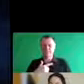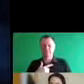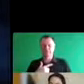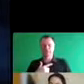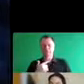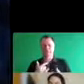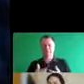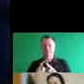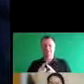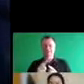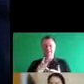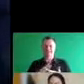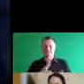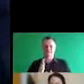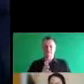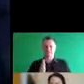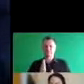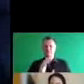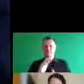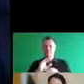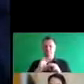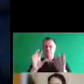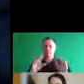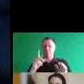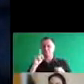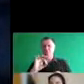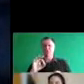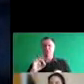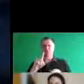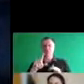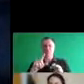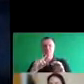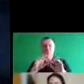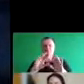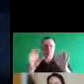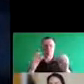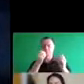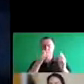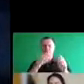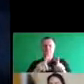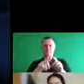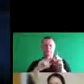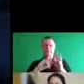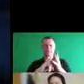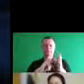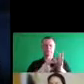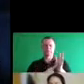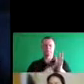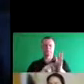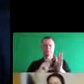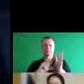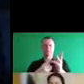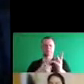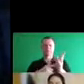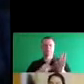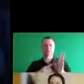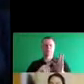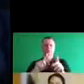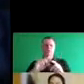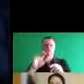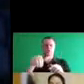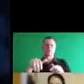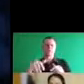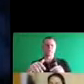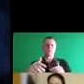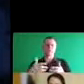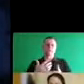know, frightening. Other people are like, no, it's a sanctuary. And listening to those conversations, I'm sad that you couldn't hear them, but they